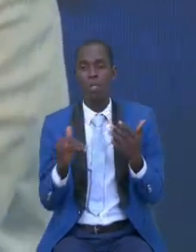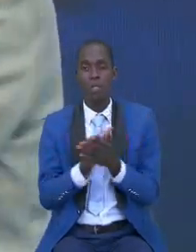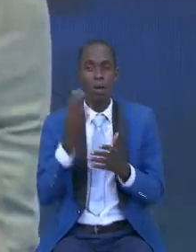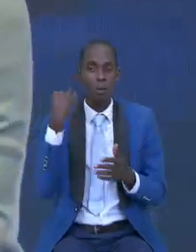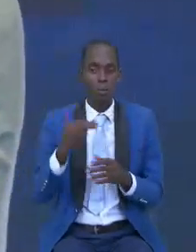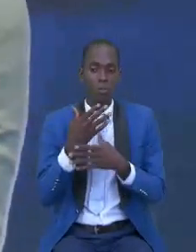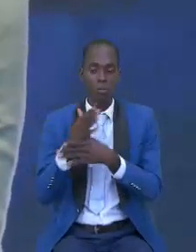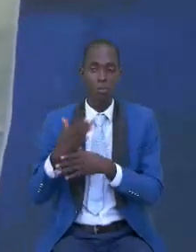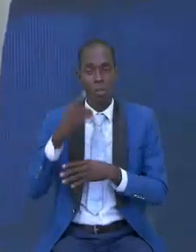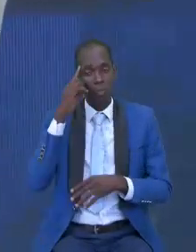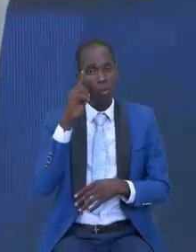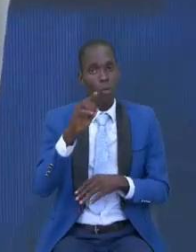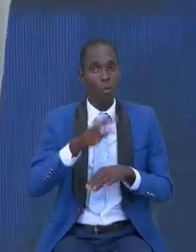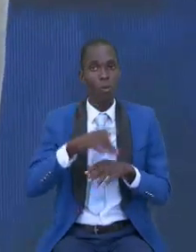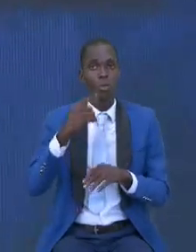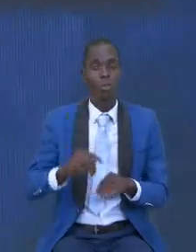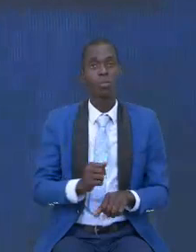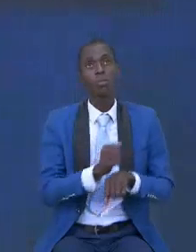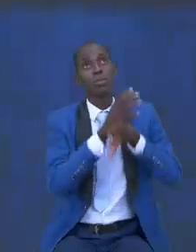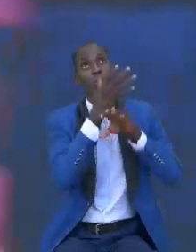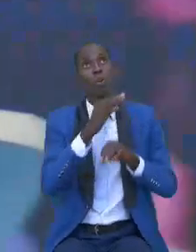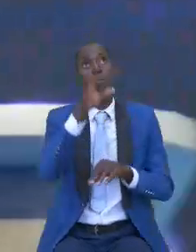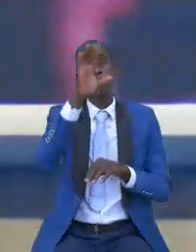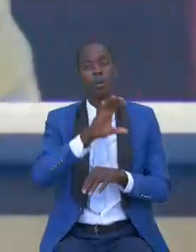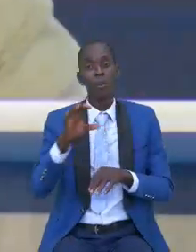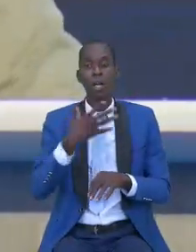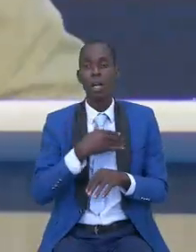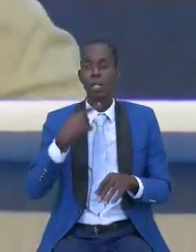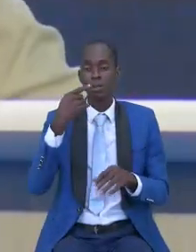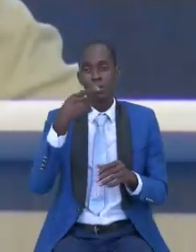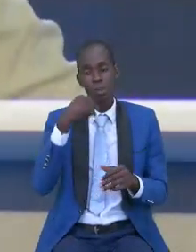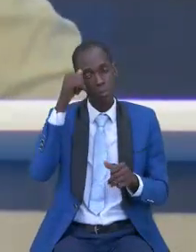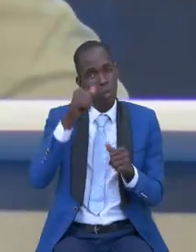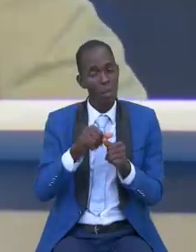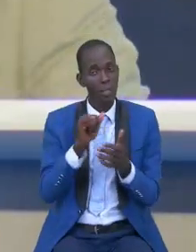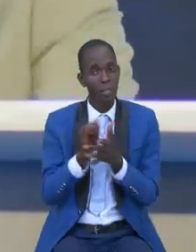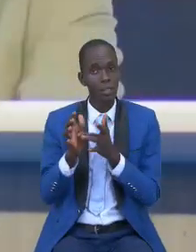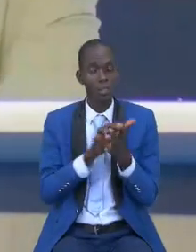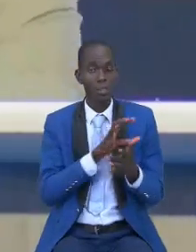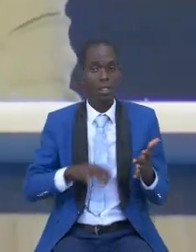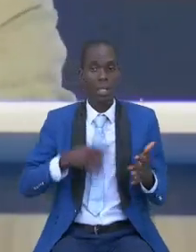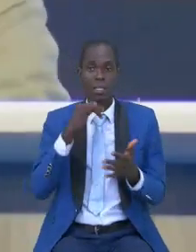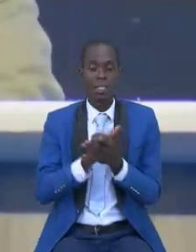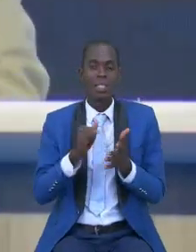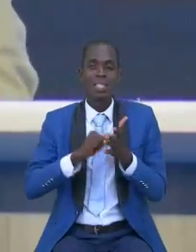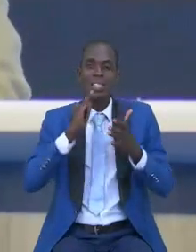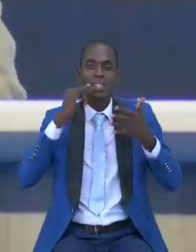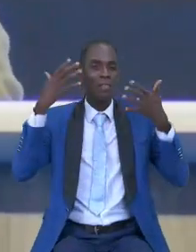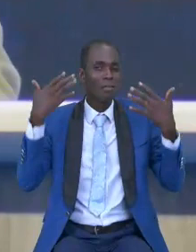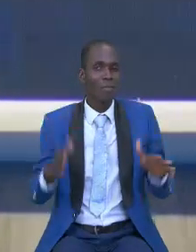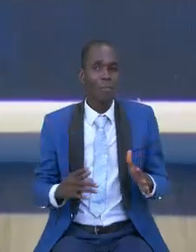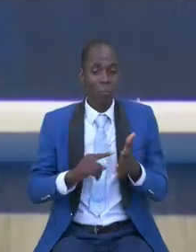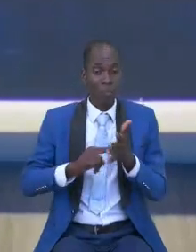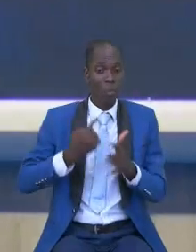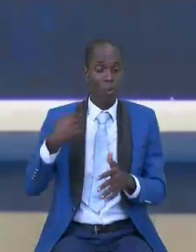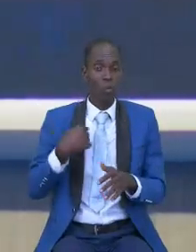of Calvary, and you know that Jesus said, it is finished. You know, once we mention